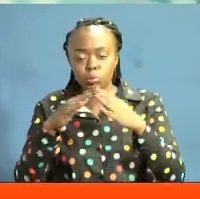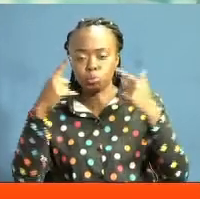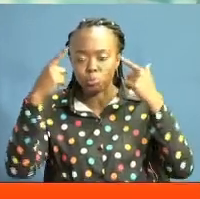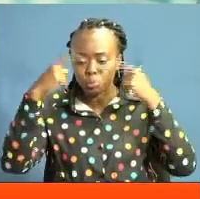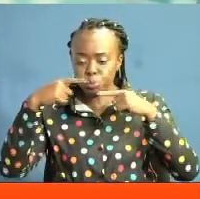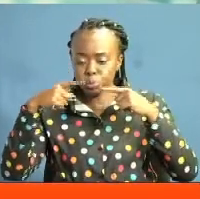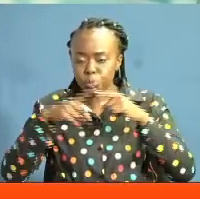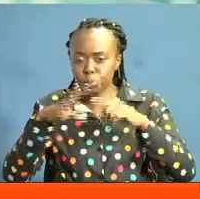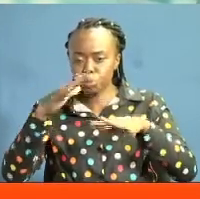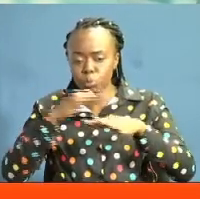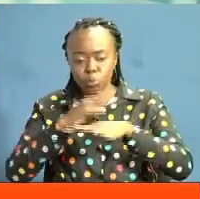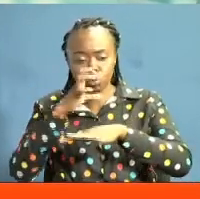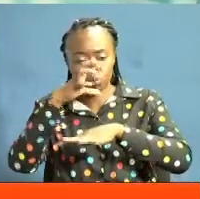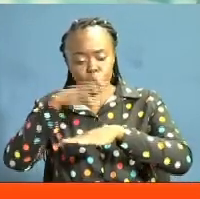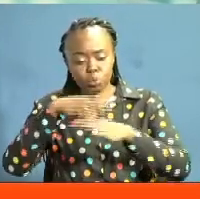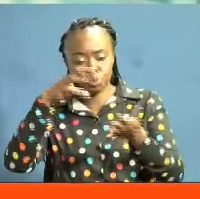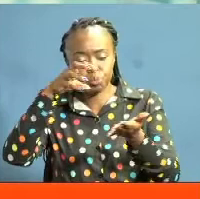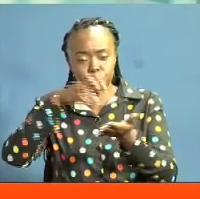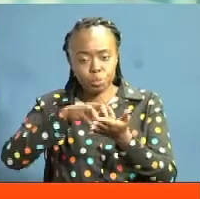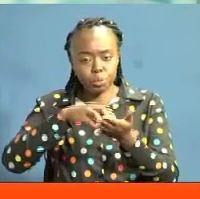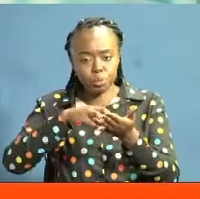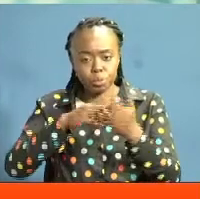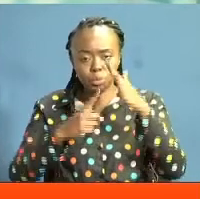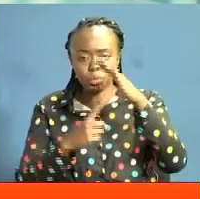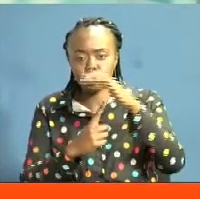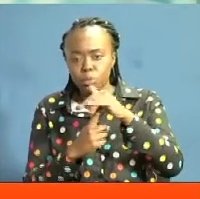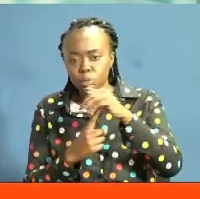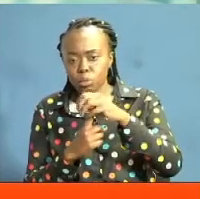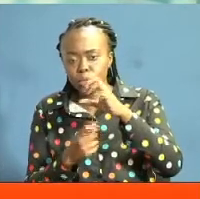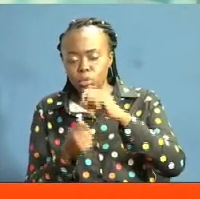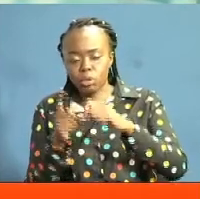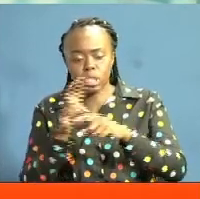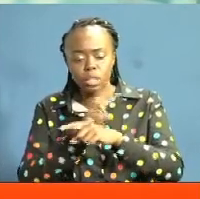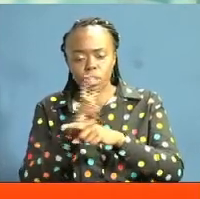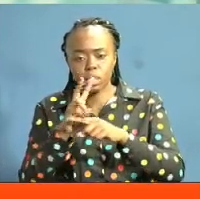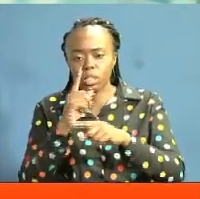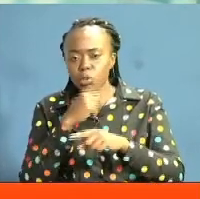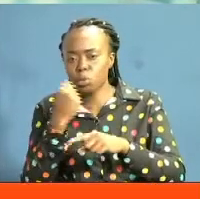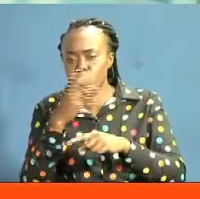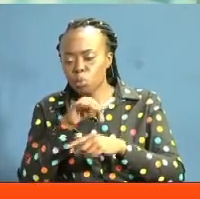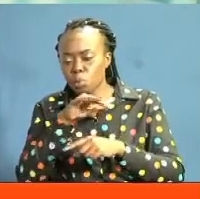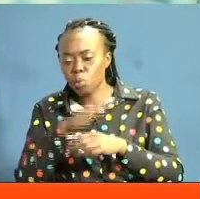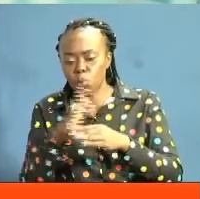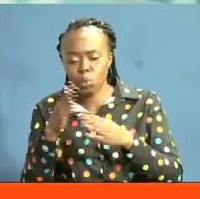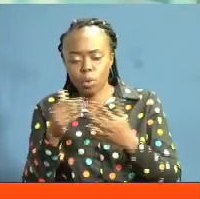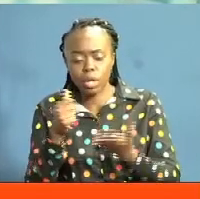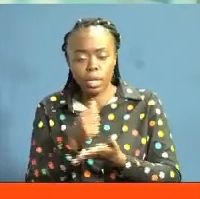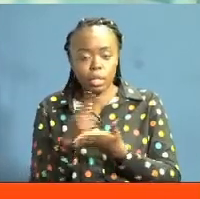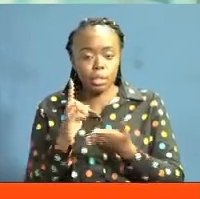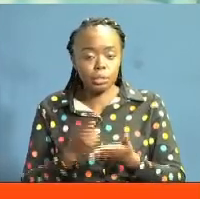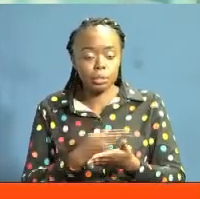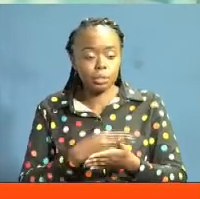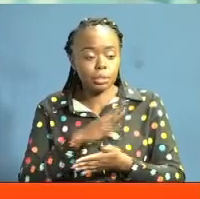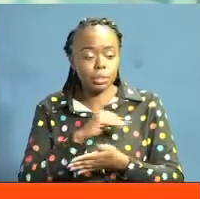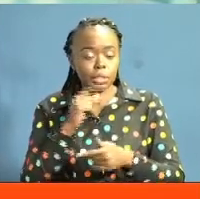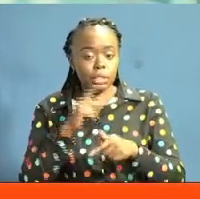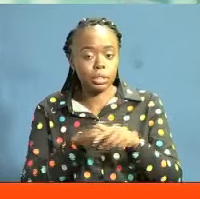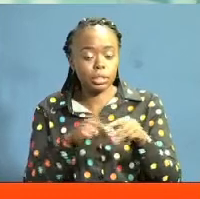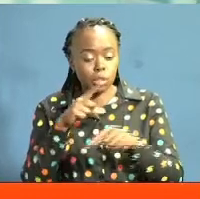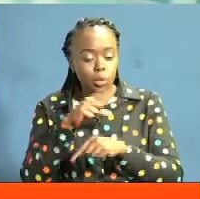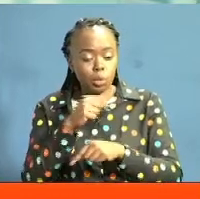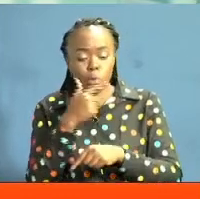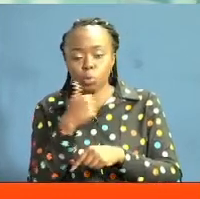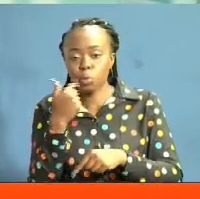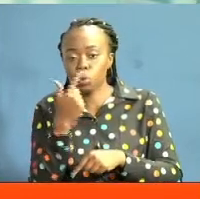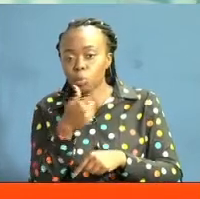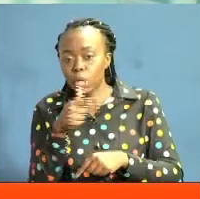we have the mosque. Mm-hmm. Can we go out there and find out who else can help us. Mm-hmm. And as we go out to find out